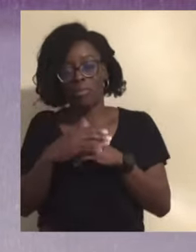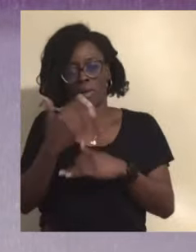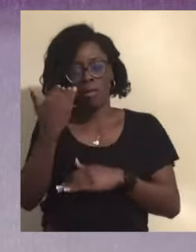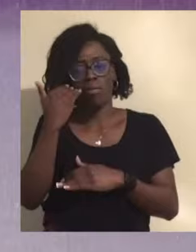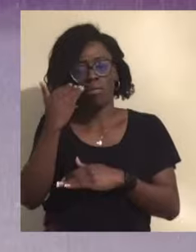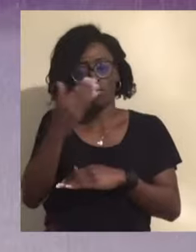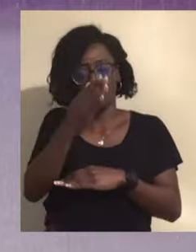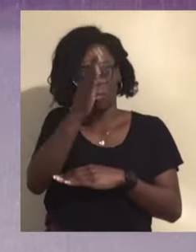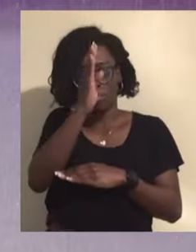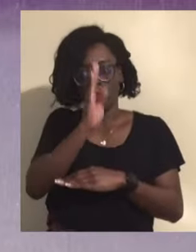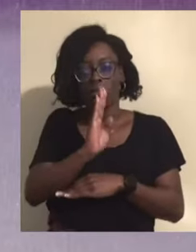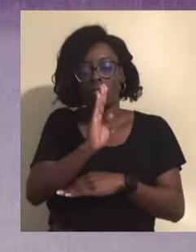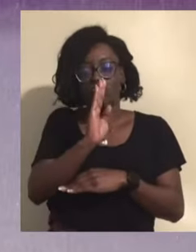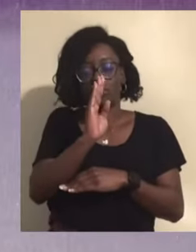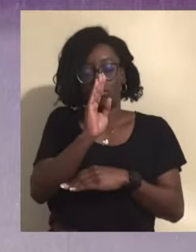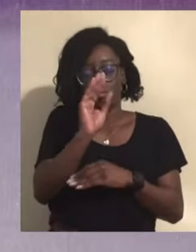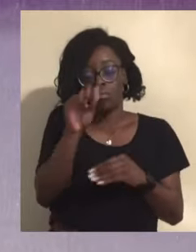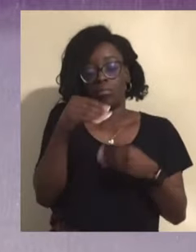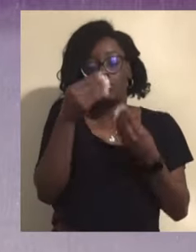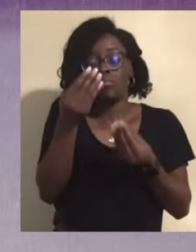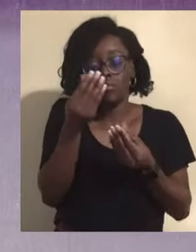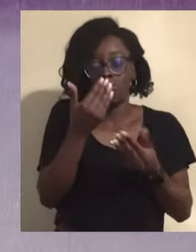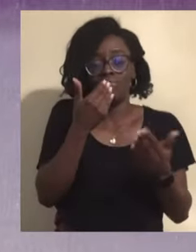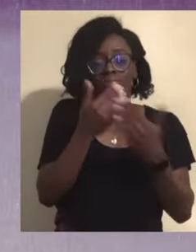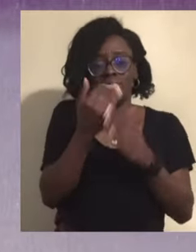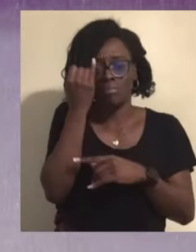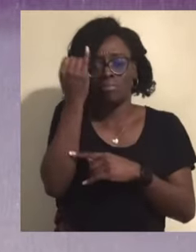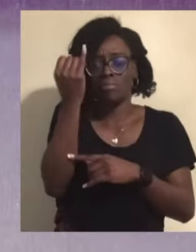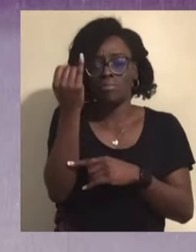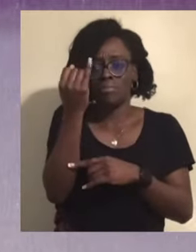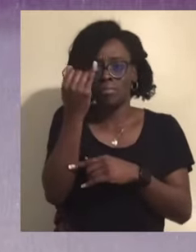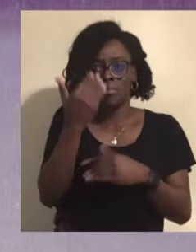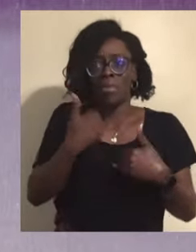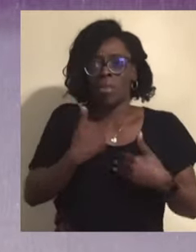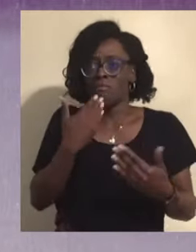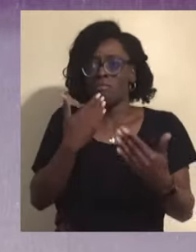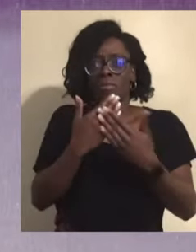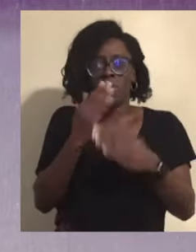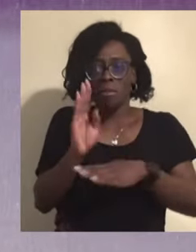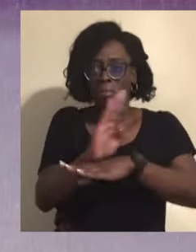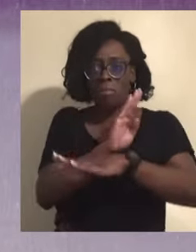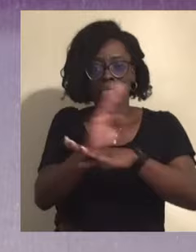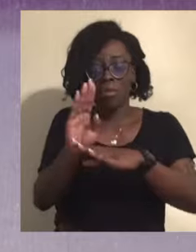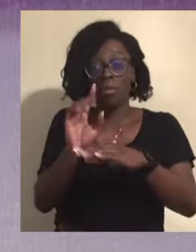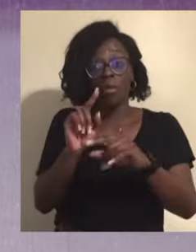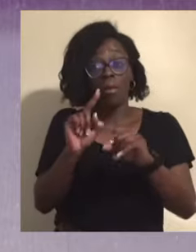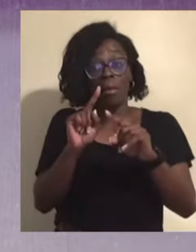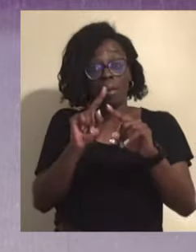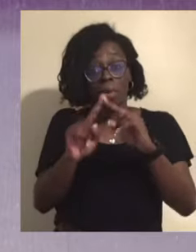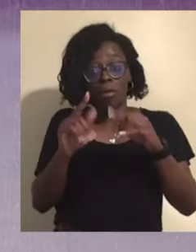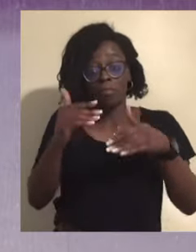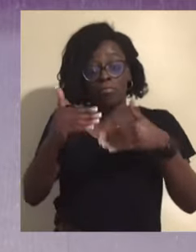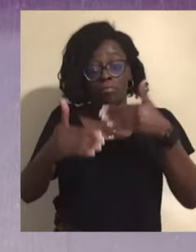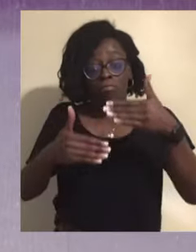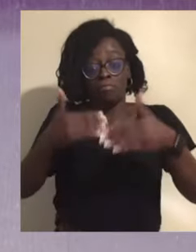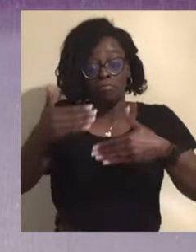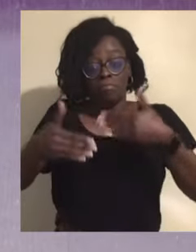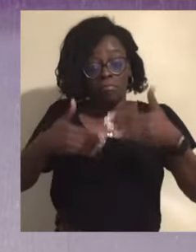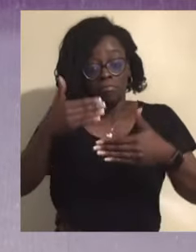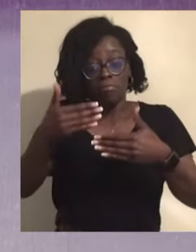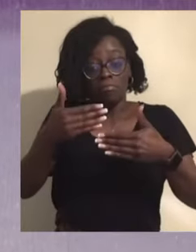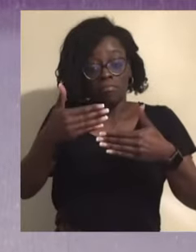were blowing and you were going, but at some point, it's gonna rain. And I know you